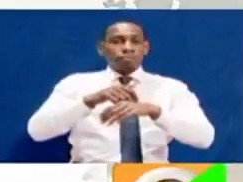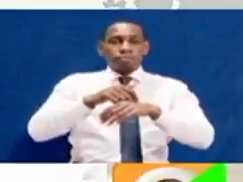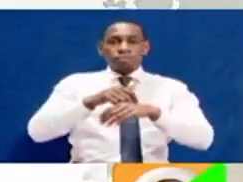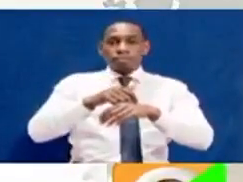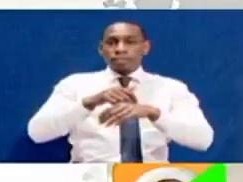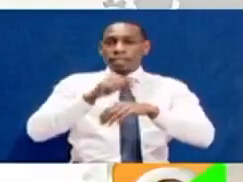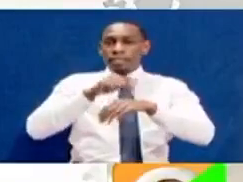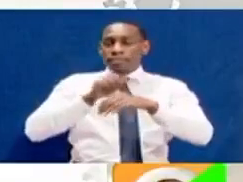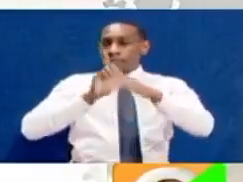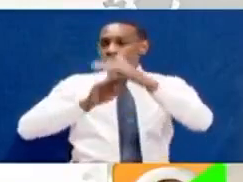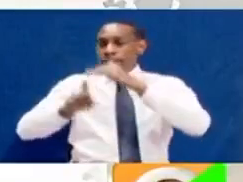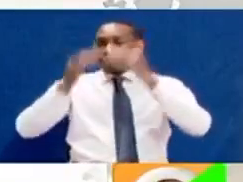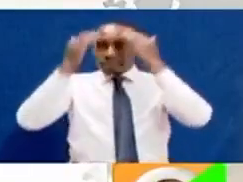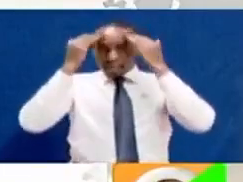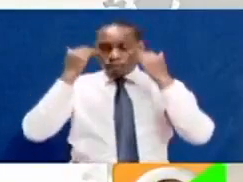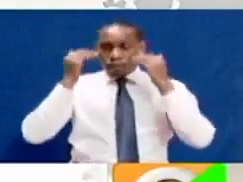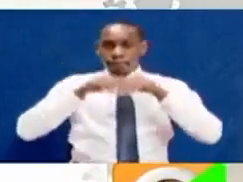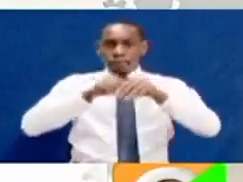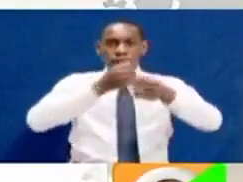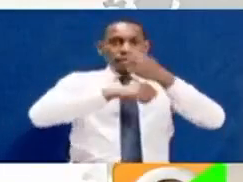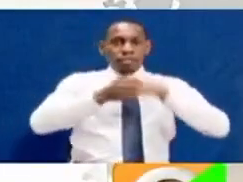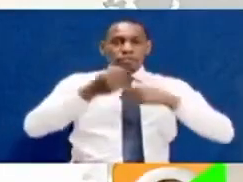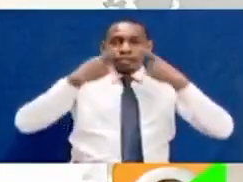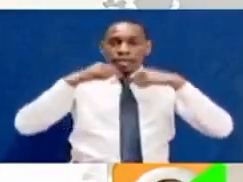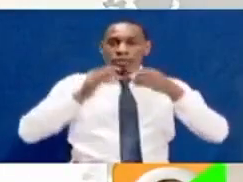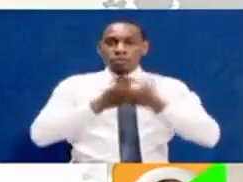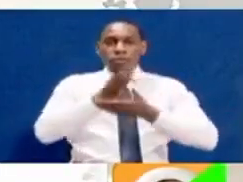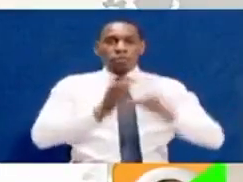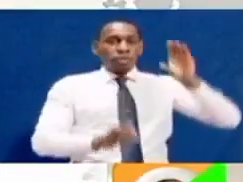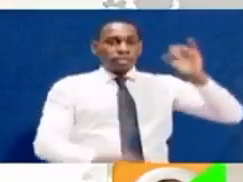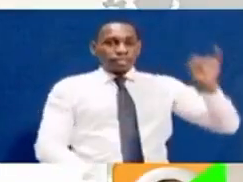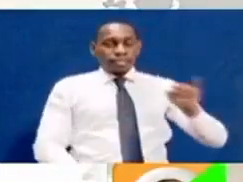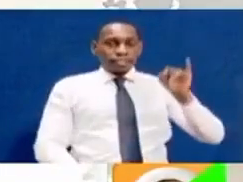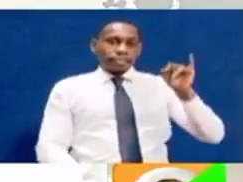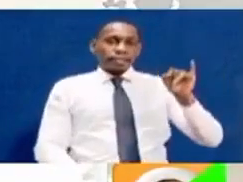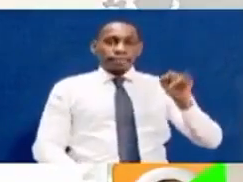nearest courts, in line with the measures announced by the Chief Justice David Maraga yesterday.